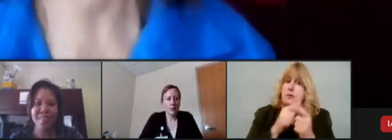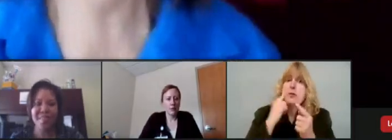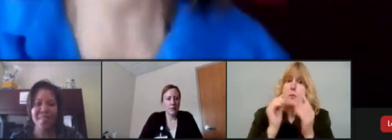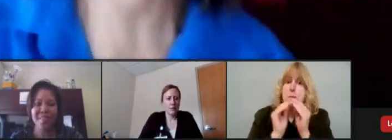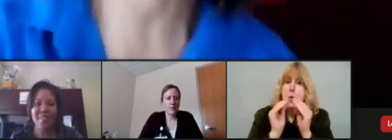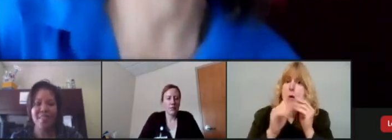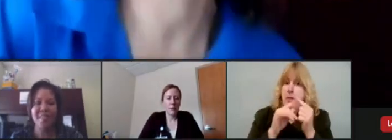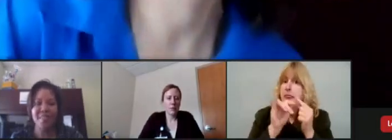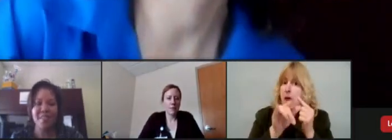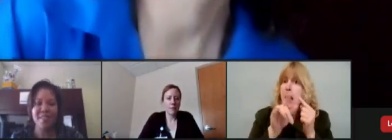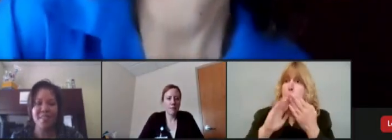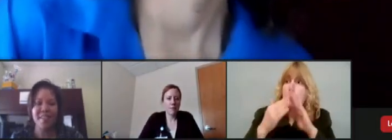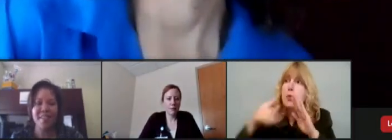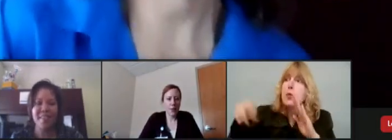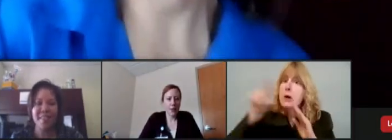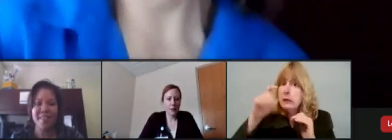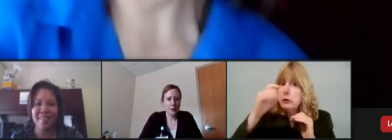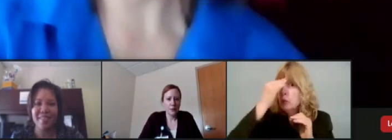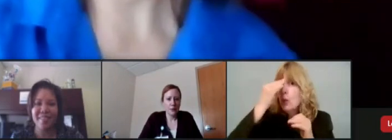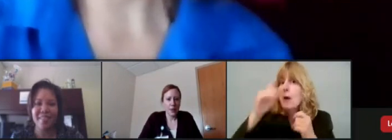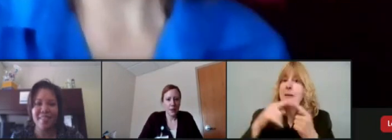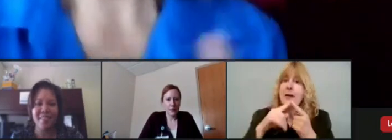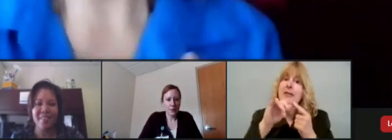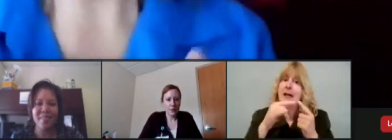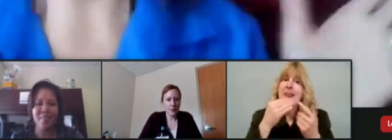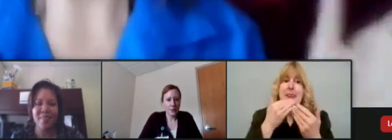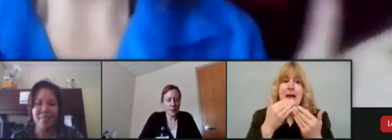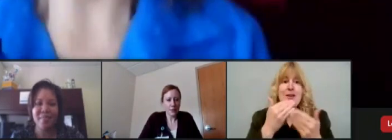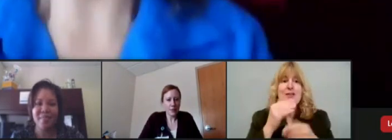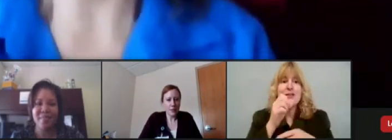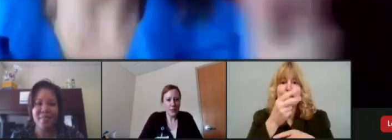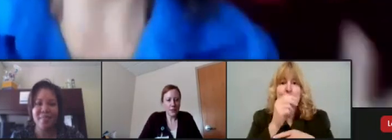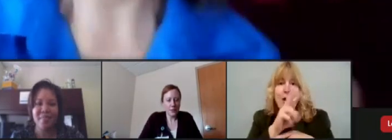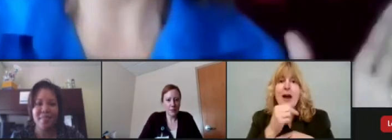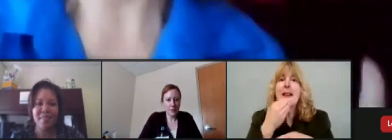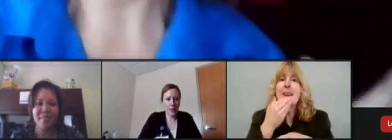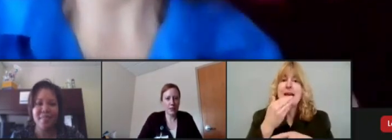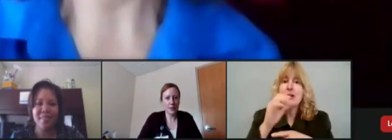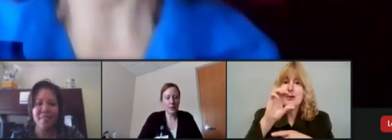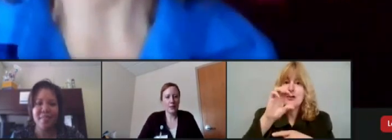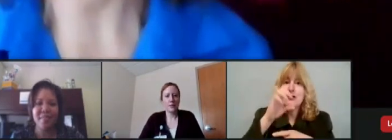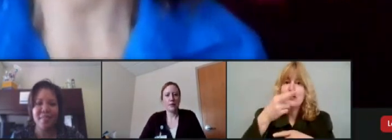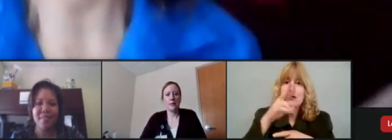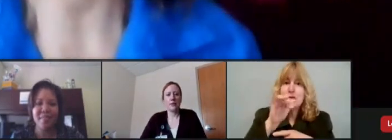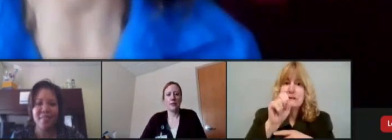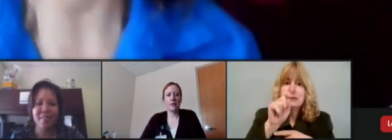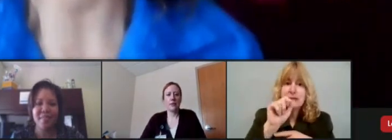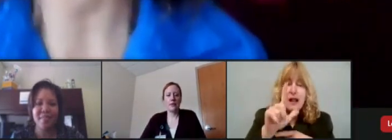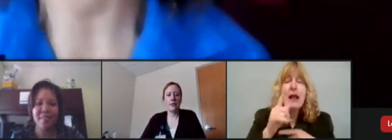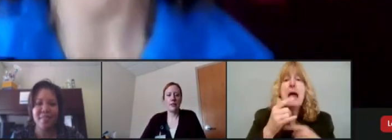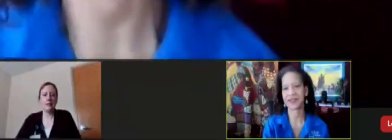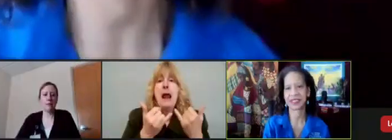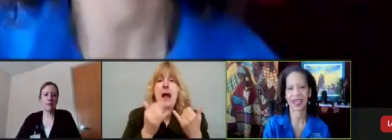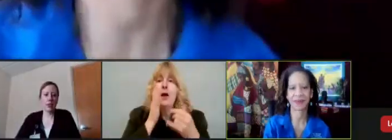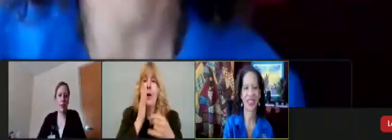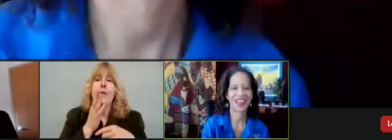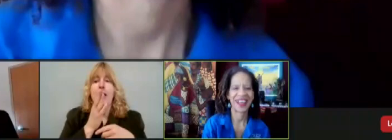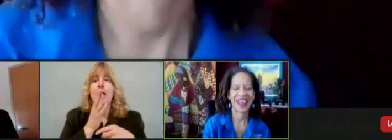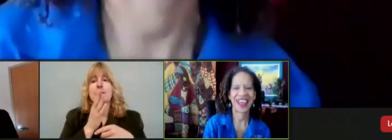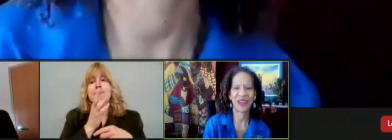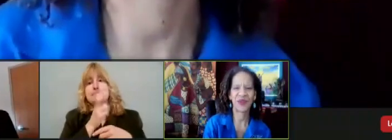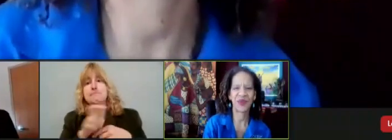Crystal. And thank you, Sean. Okay. And so we're now going to actually segue into a specific mental health